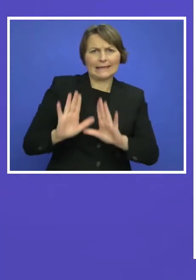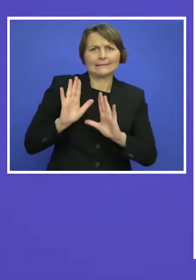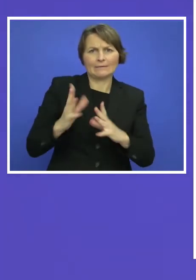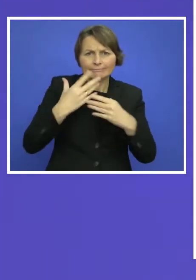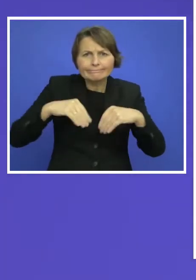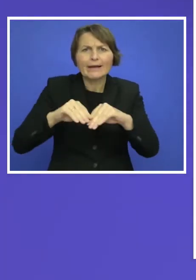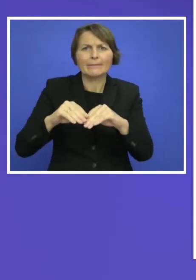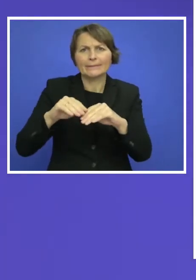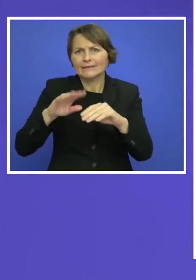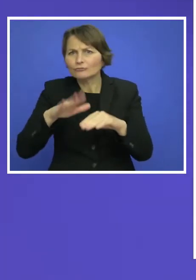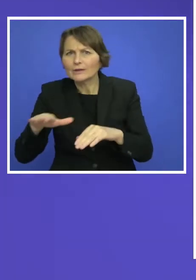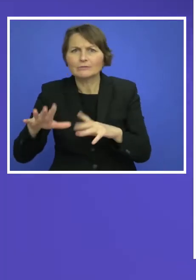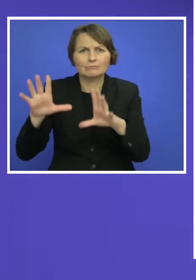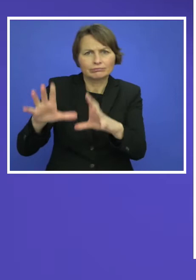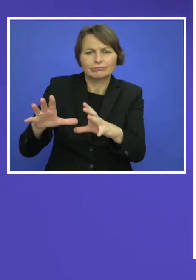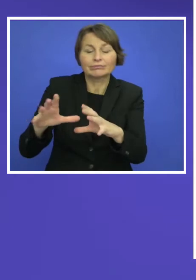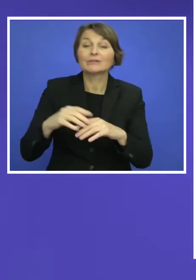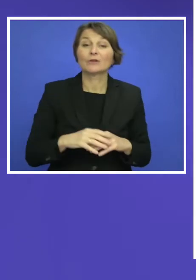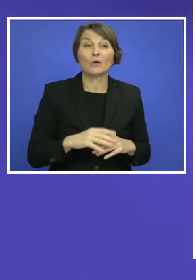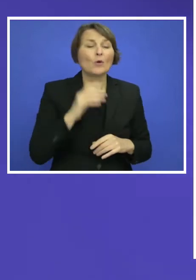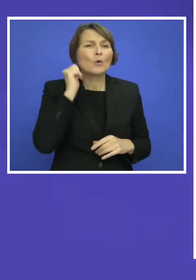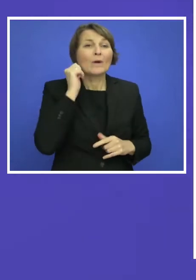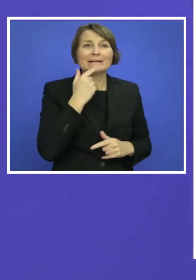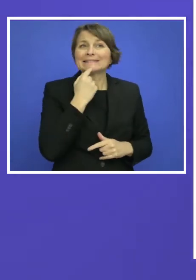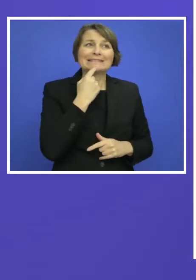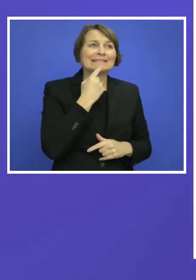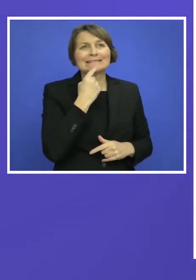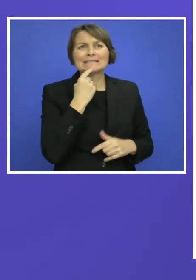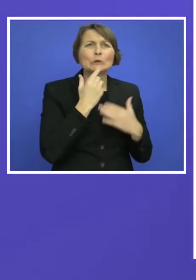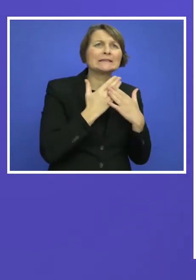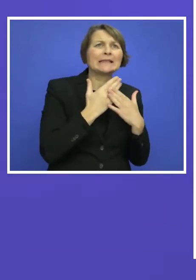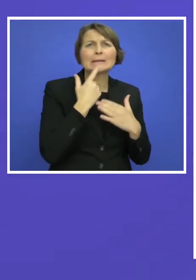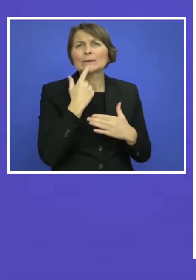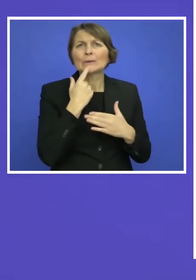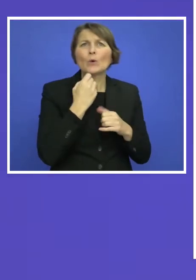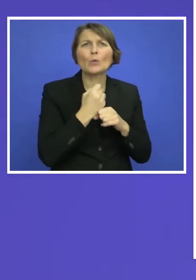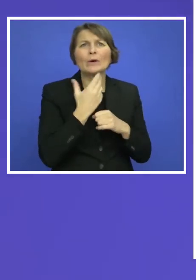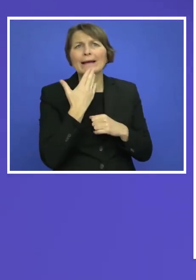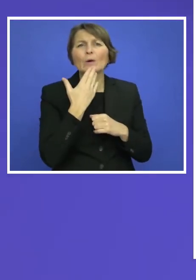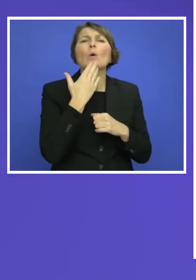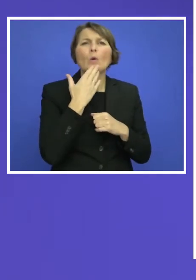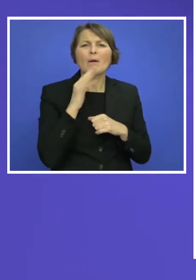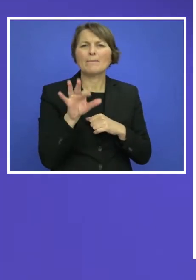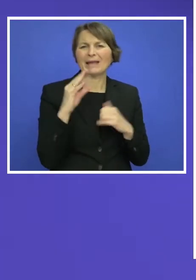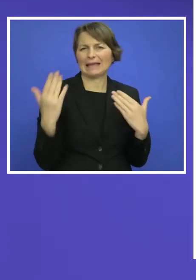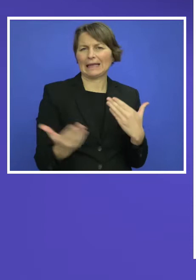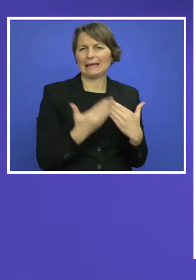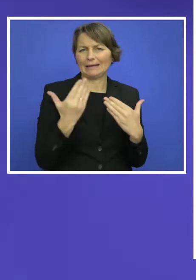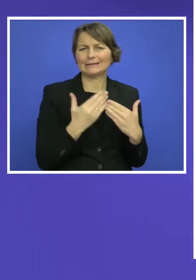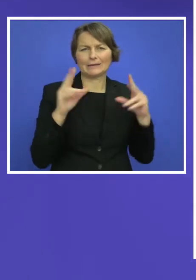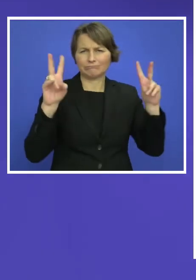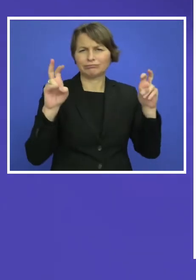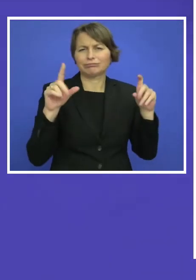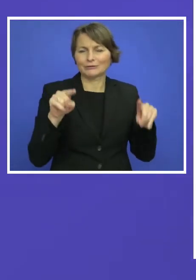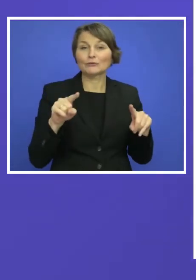women always pick up easy and light careers in order to be able to overcome all difficulties and